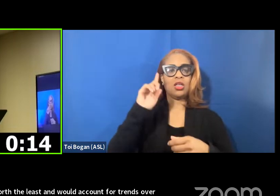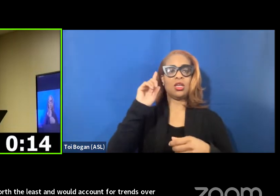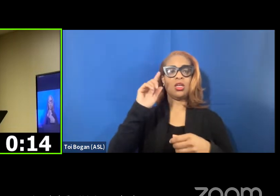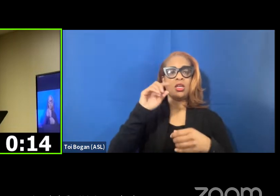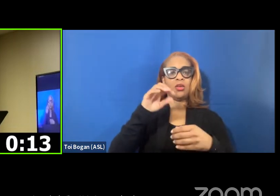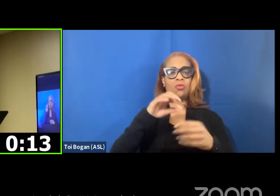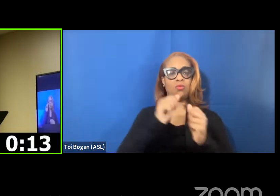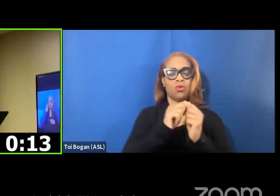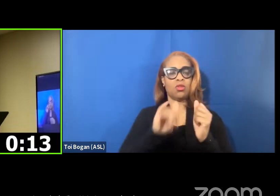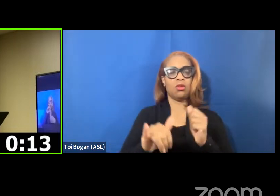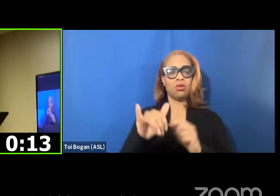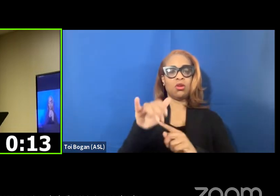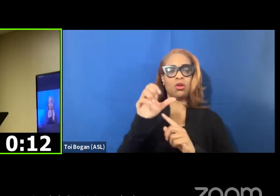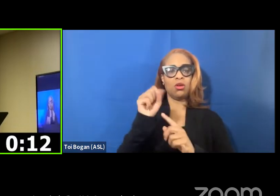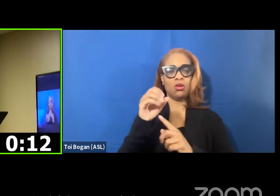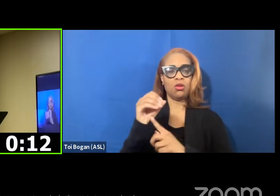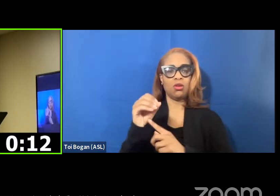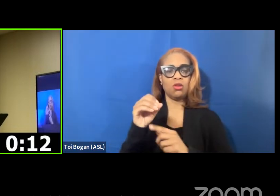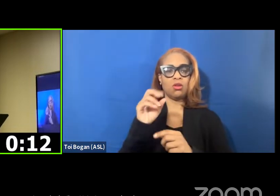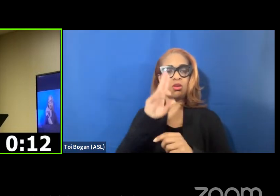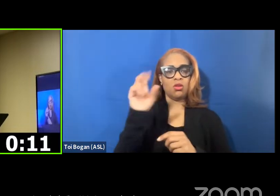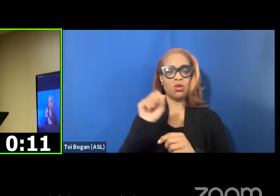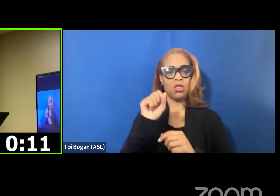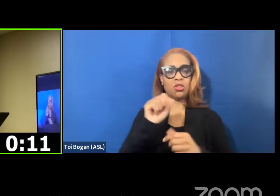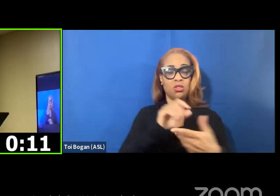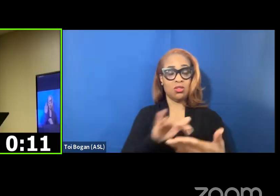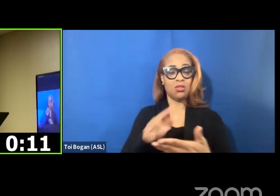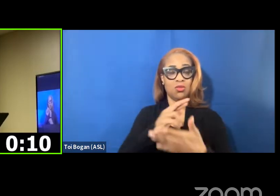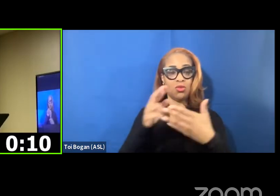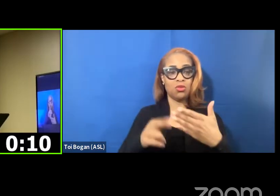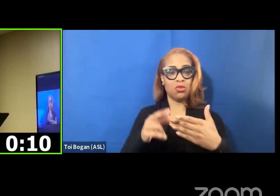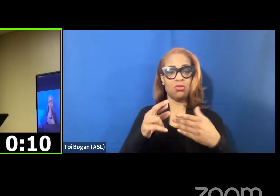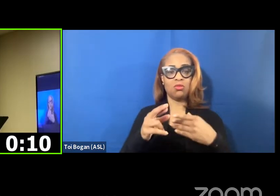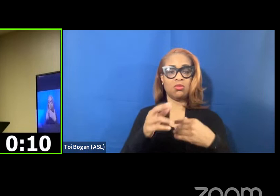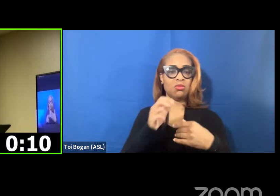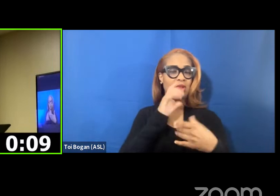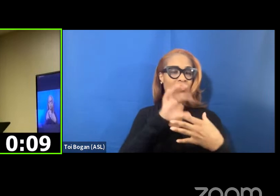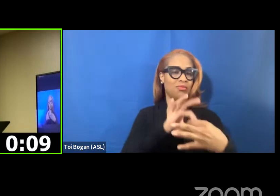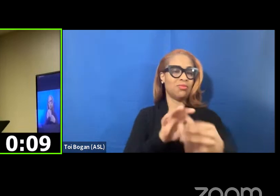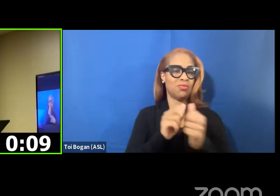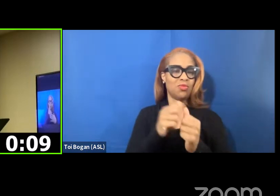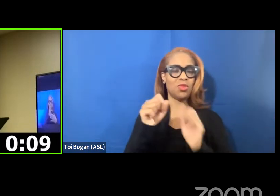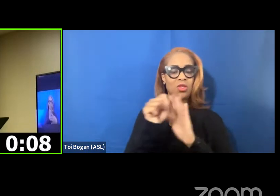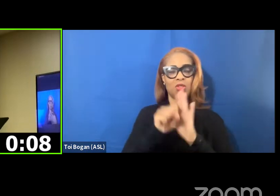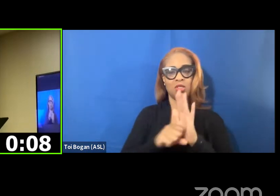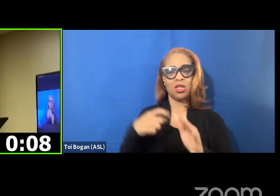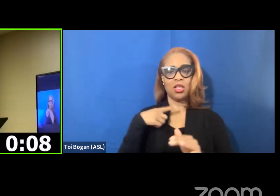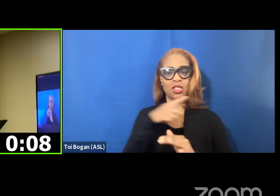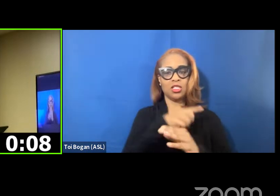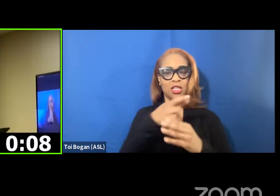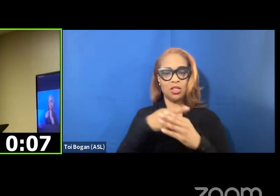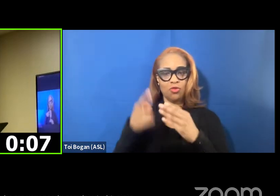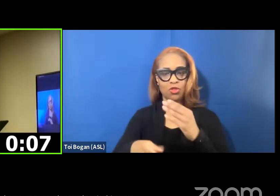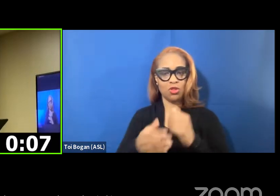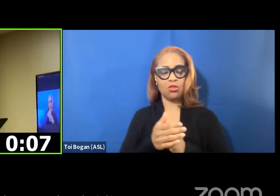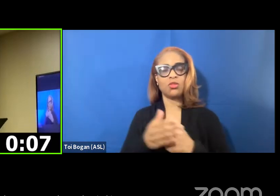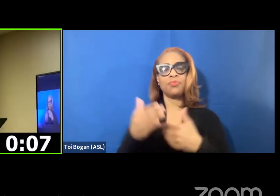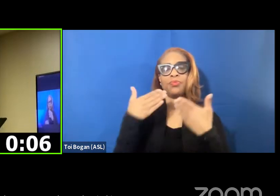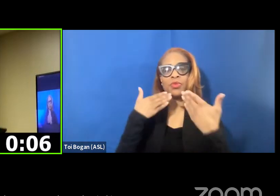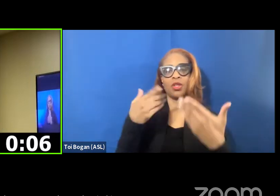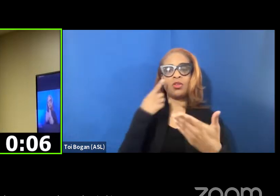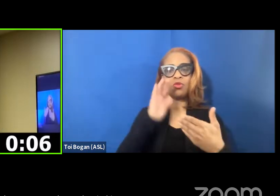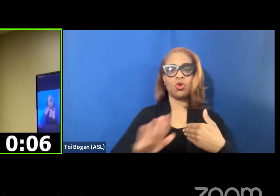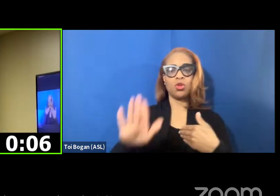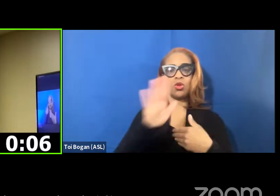as studies show u.s senate results are very poorly correlated with state legislative results thank you for your